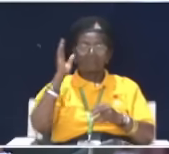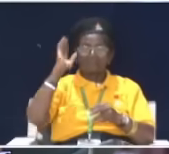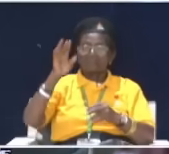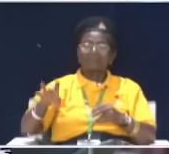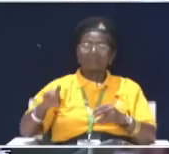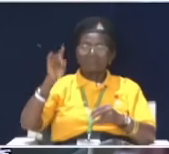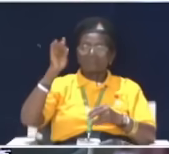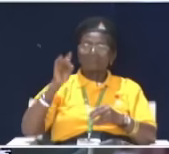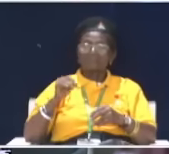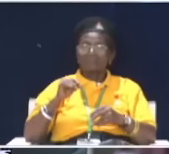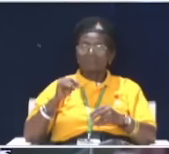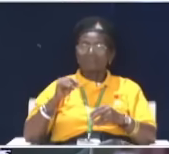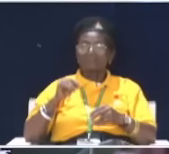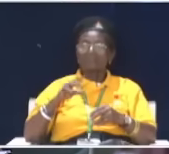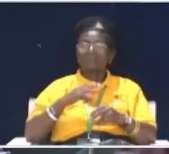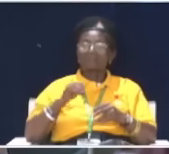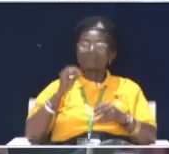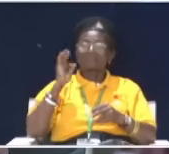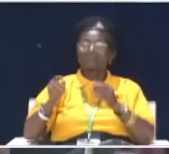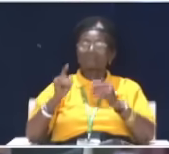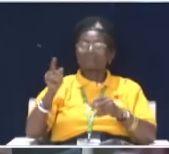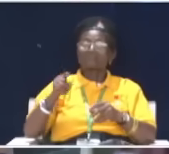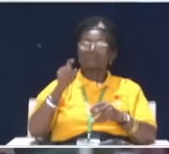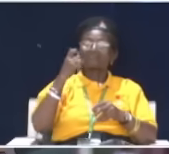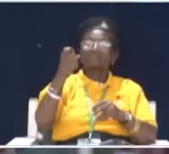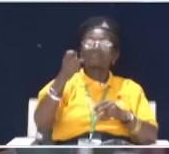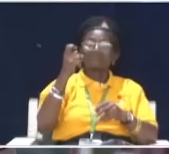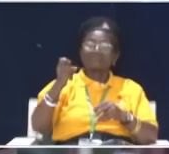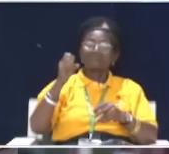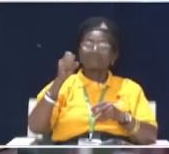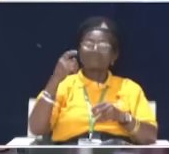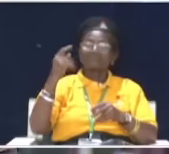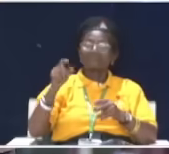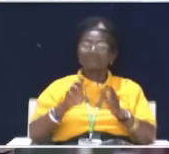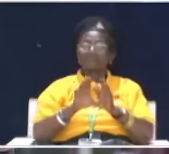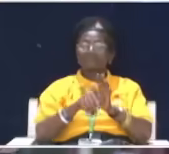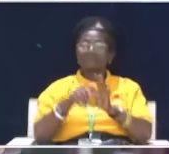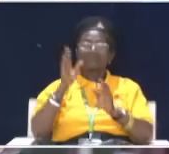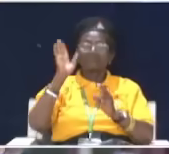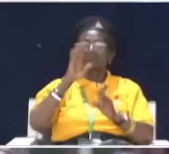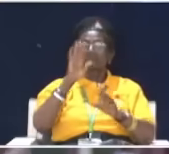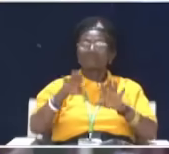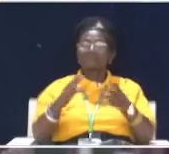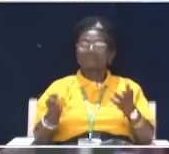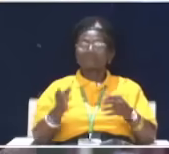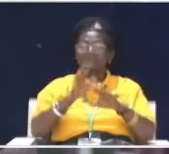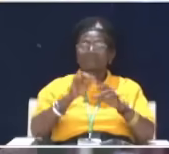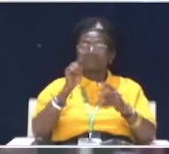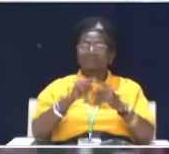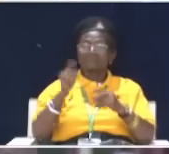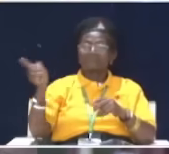ri. And if you knock, to ba si wa kan lekun, the door will be opened unto you. A o si lekun na fun o.